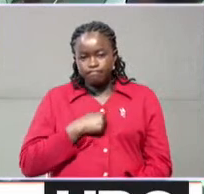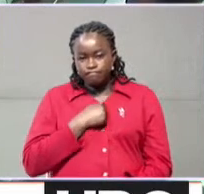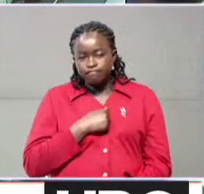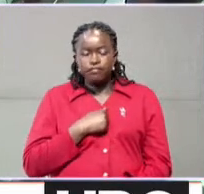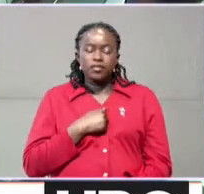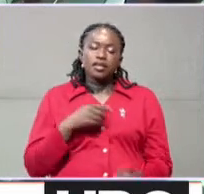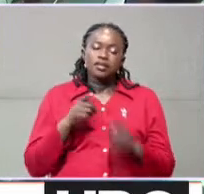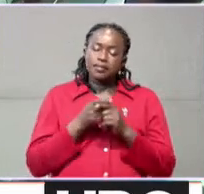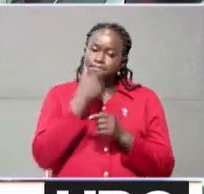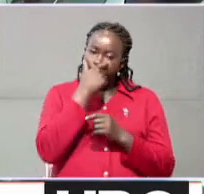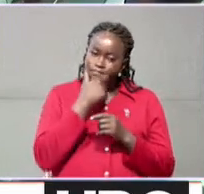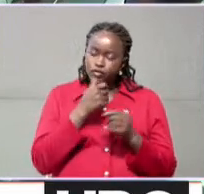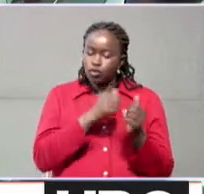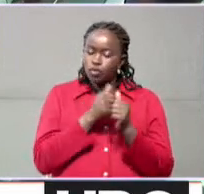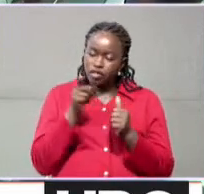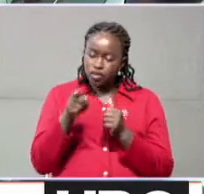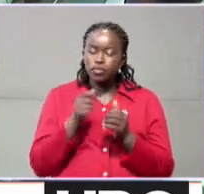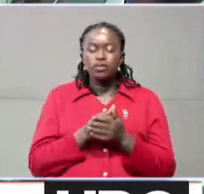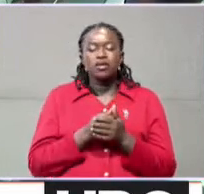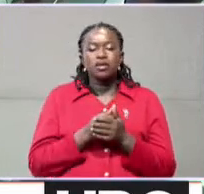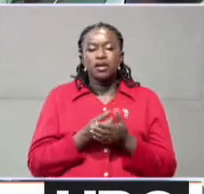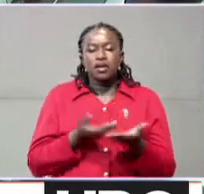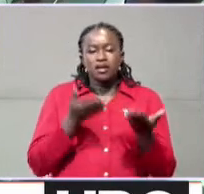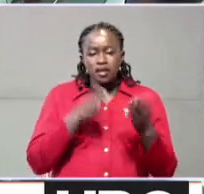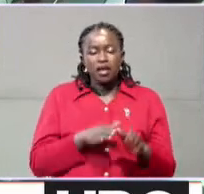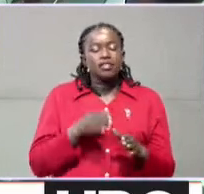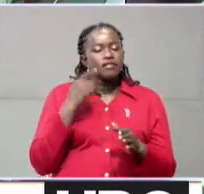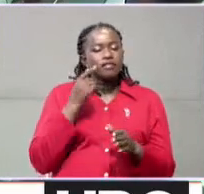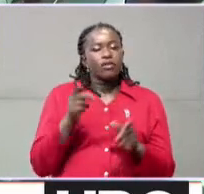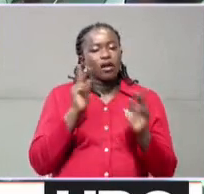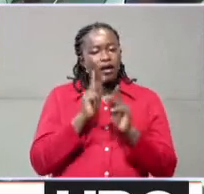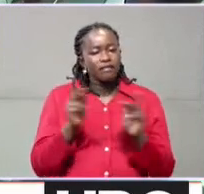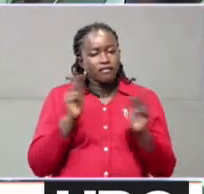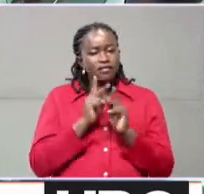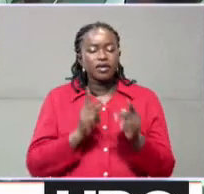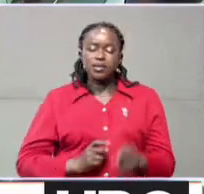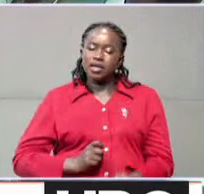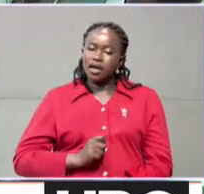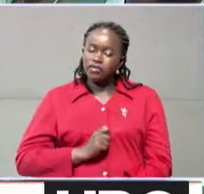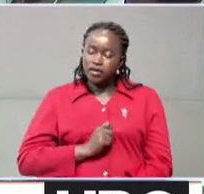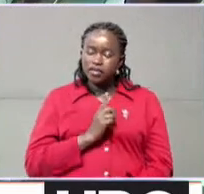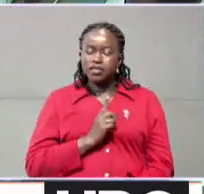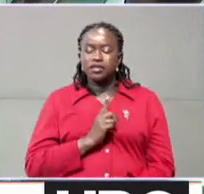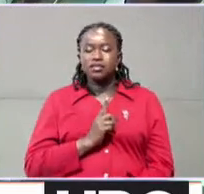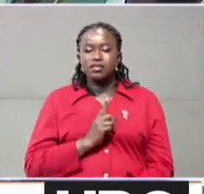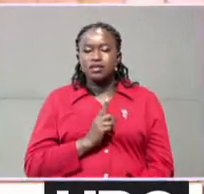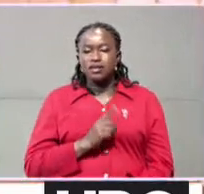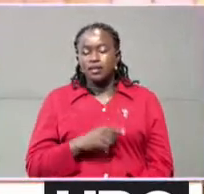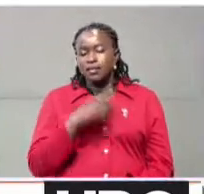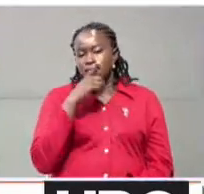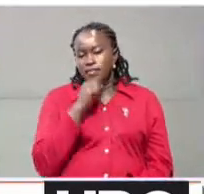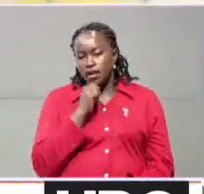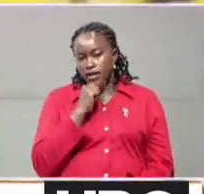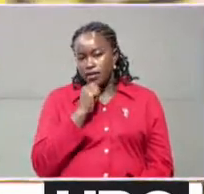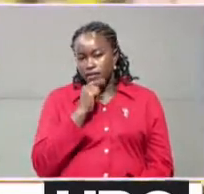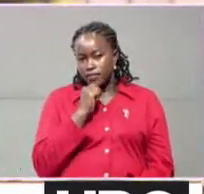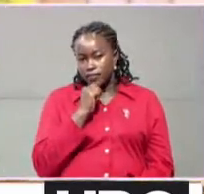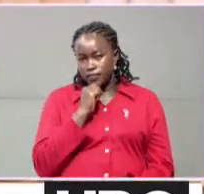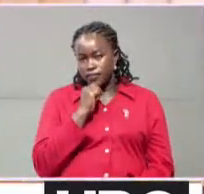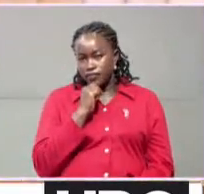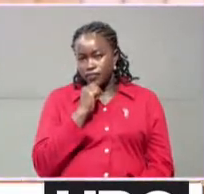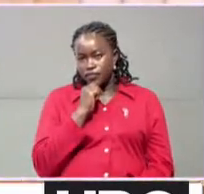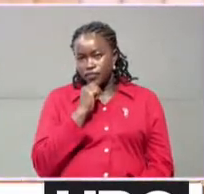the person of a very courageous gentleman an